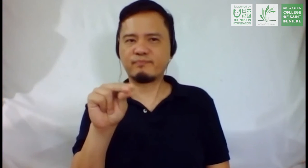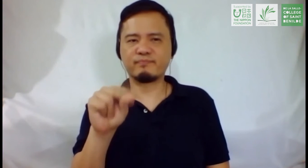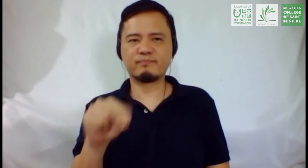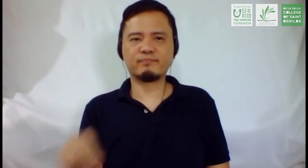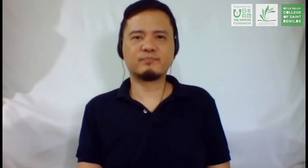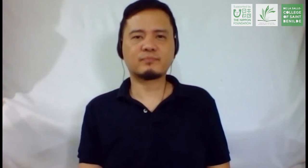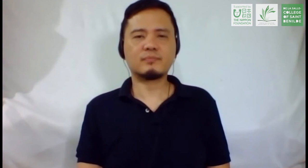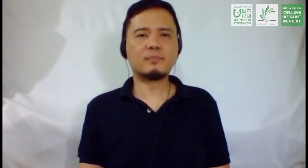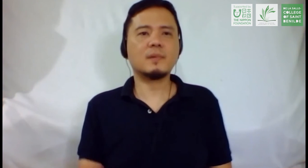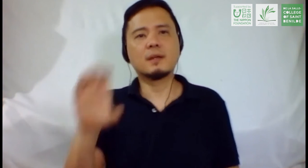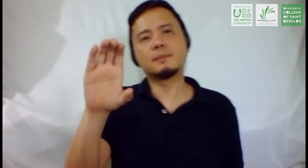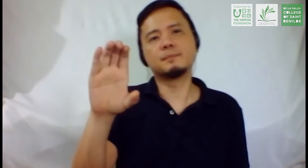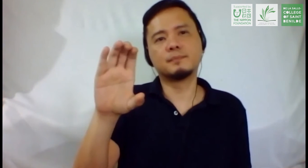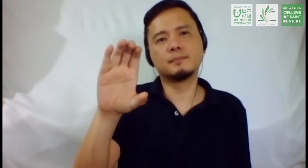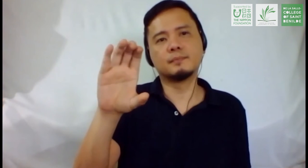It's a classifier.